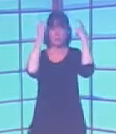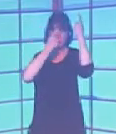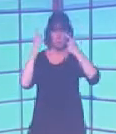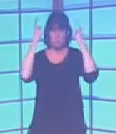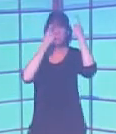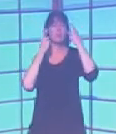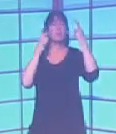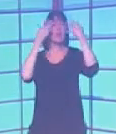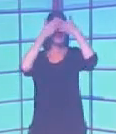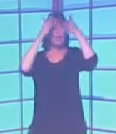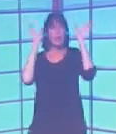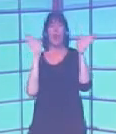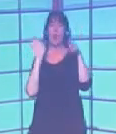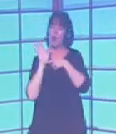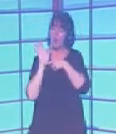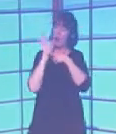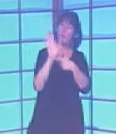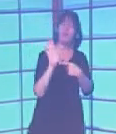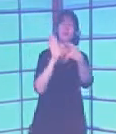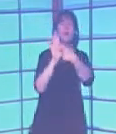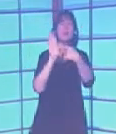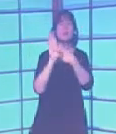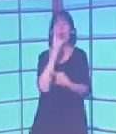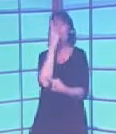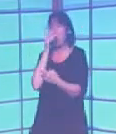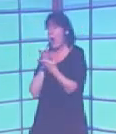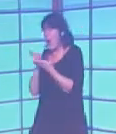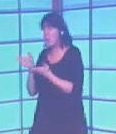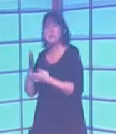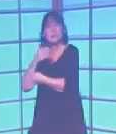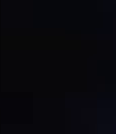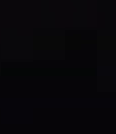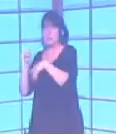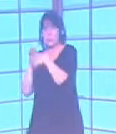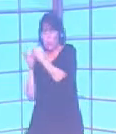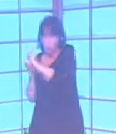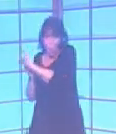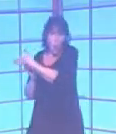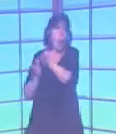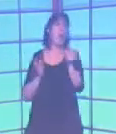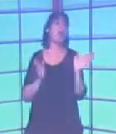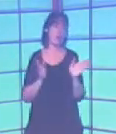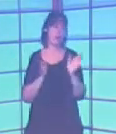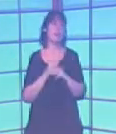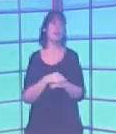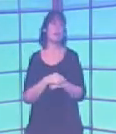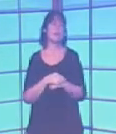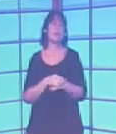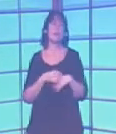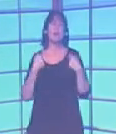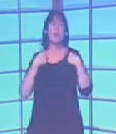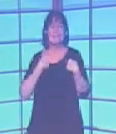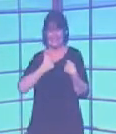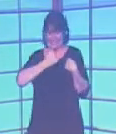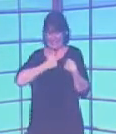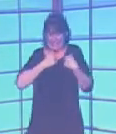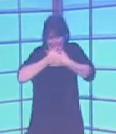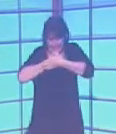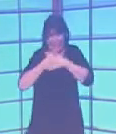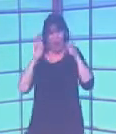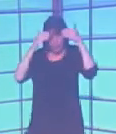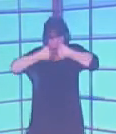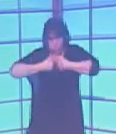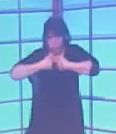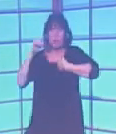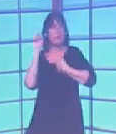of representation of those groups. Further, we need to always think just beyond ourselves. Of course,